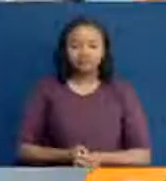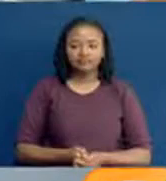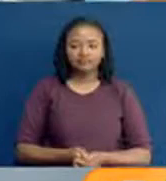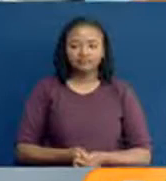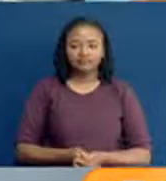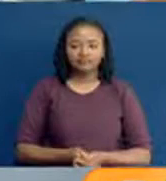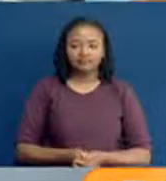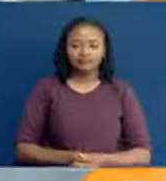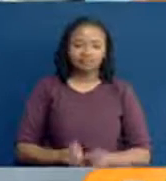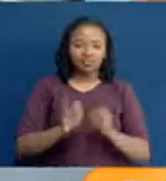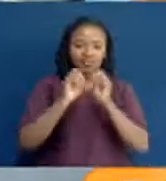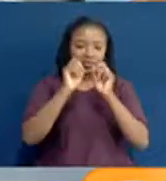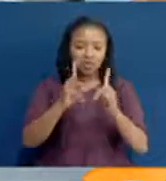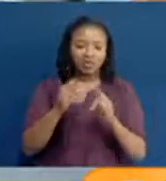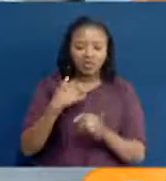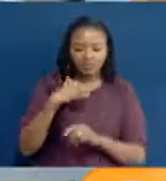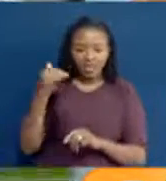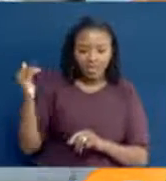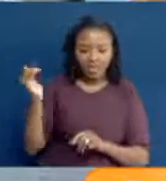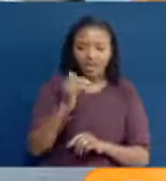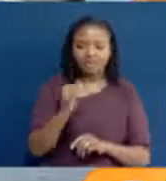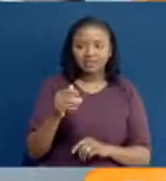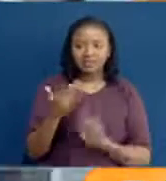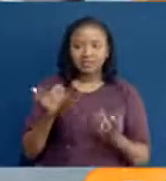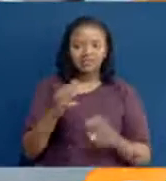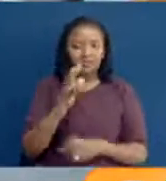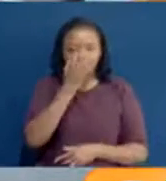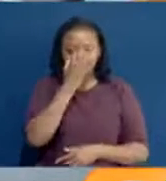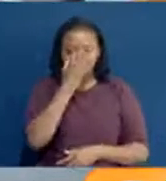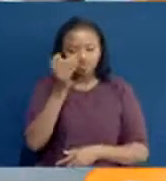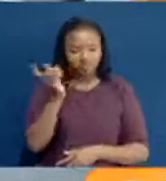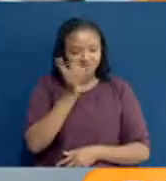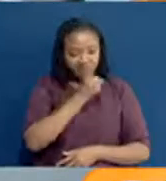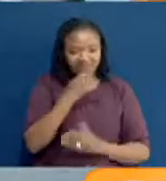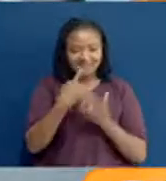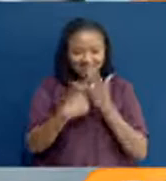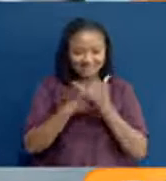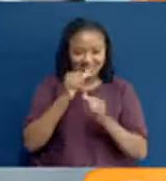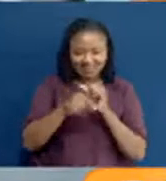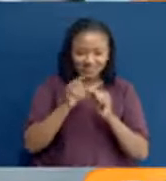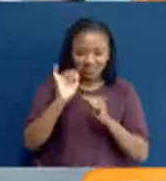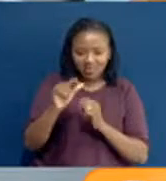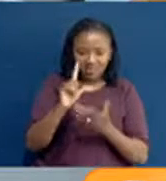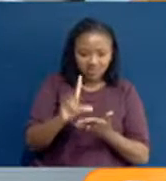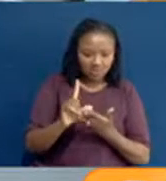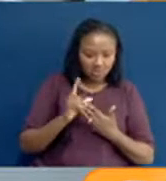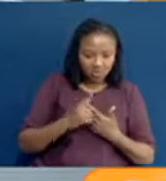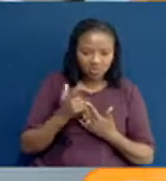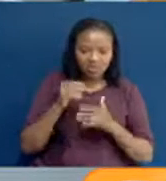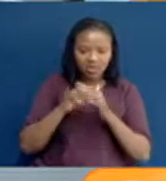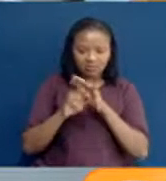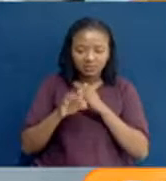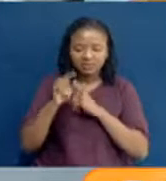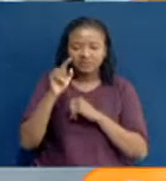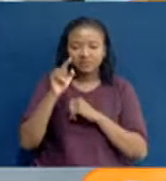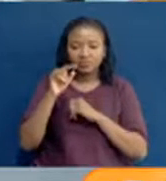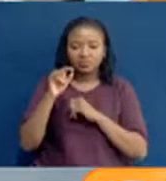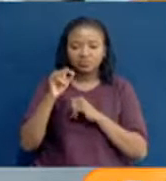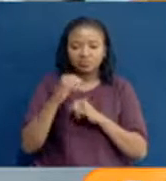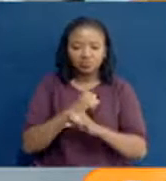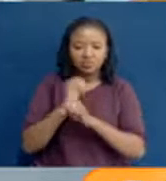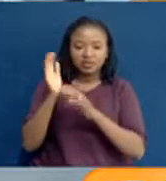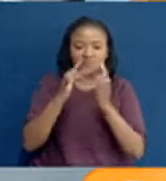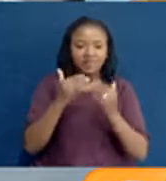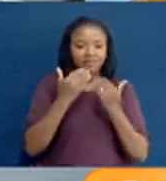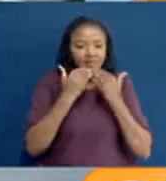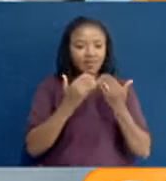All right, let's delve right into it. And Riyam, I'll start with you. The president has spoken about this, carbon credits. What really are carbon credits? Let's start from there. Thank you,